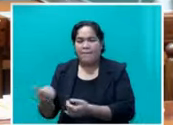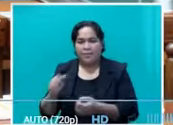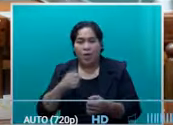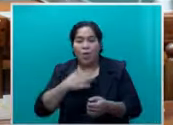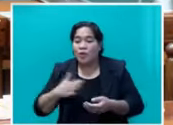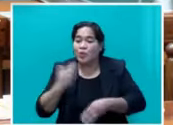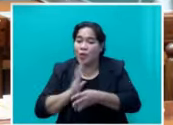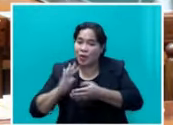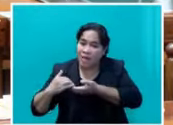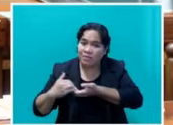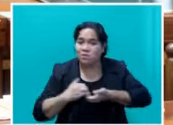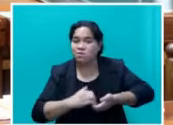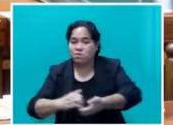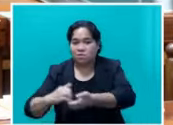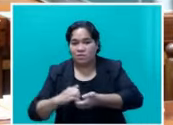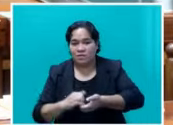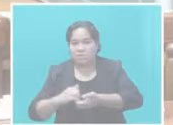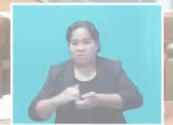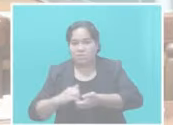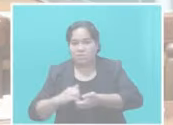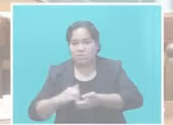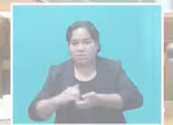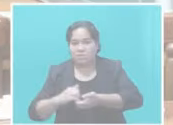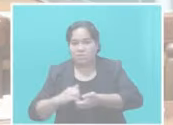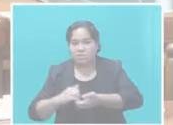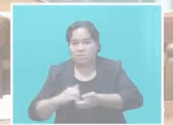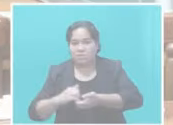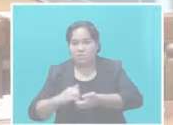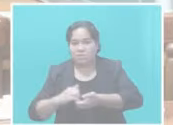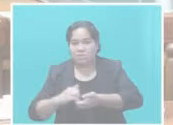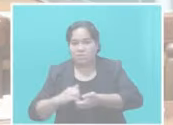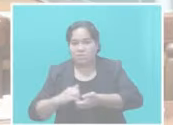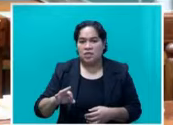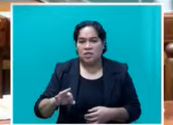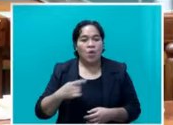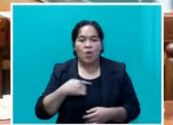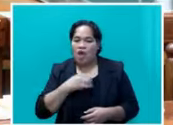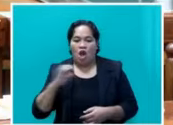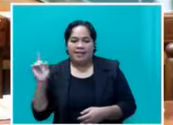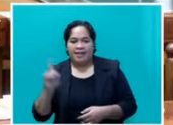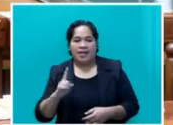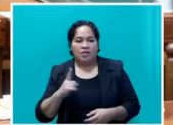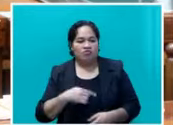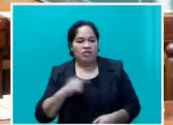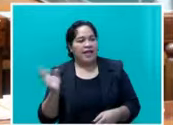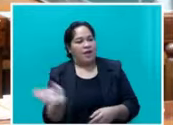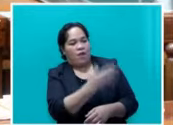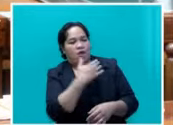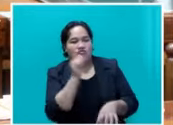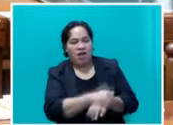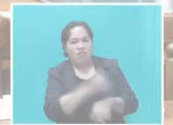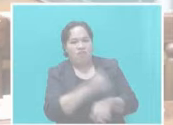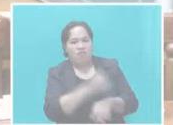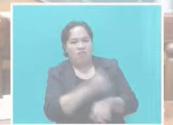them over these entitlements and benefits. We are not here to take over anybody's right. We're just